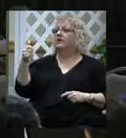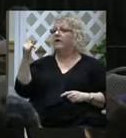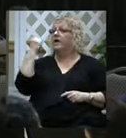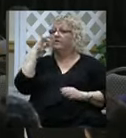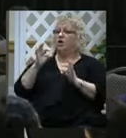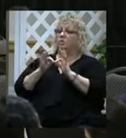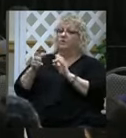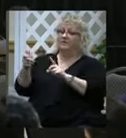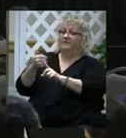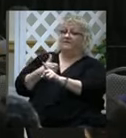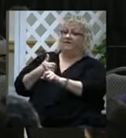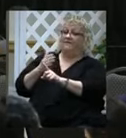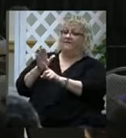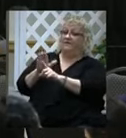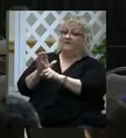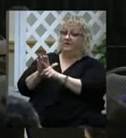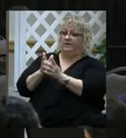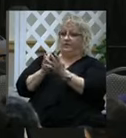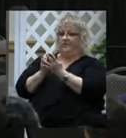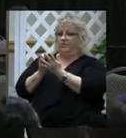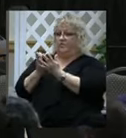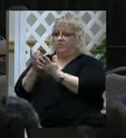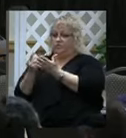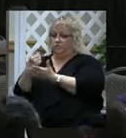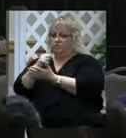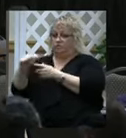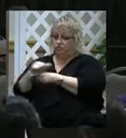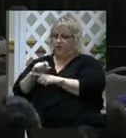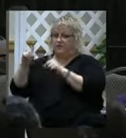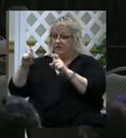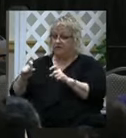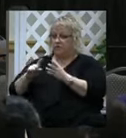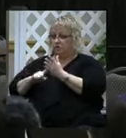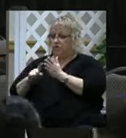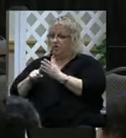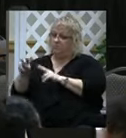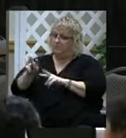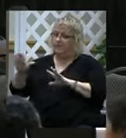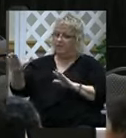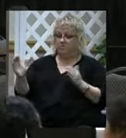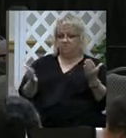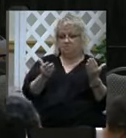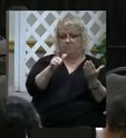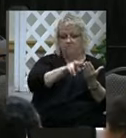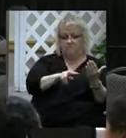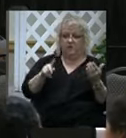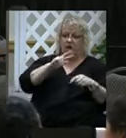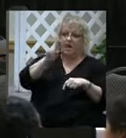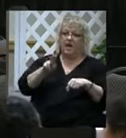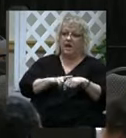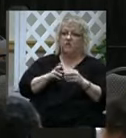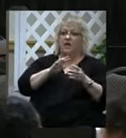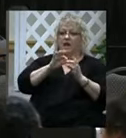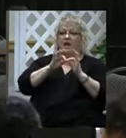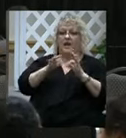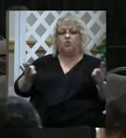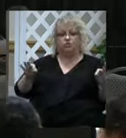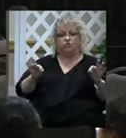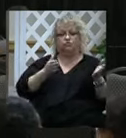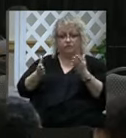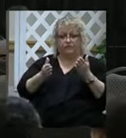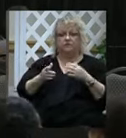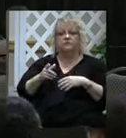interpreter has gone through that training and testing, we would certainly take a look at what they've done for National Language Service Corps in terms of